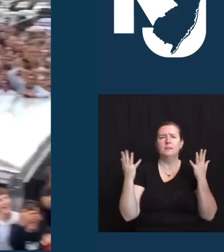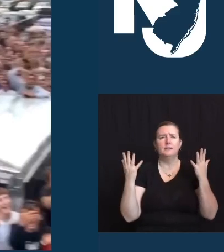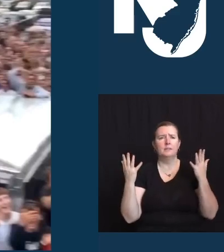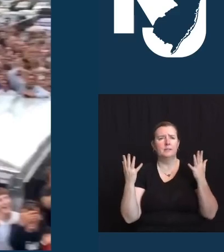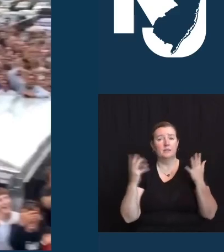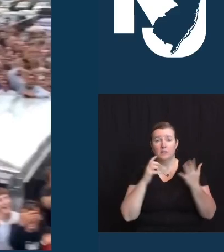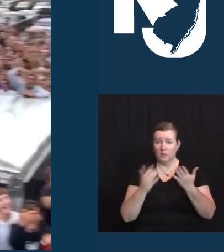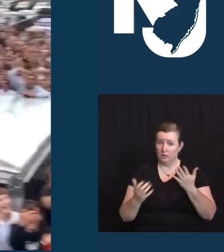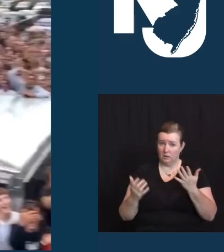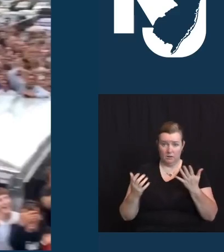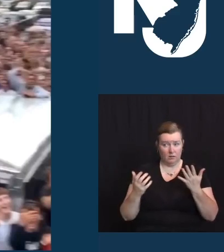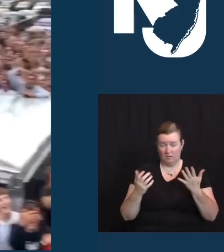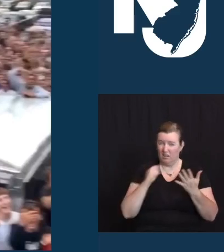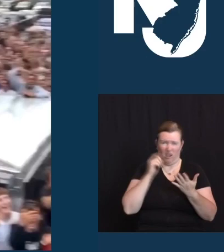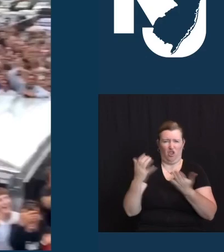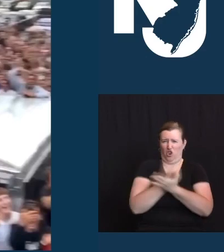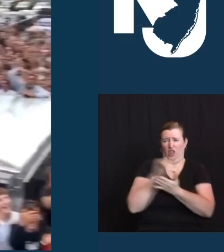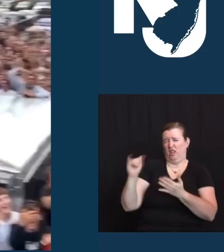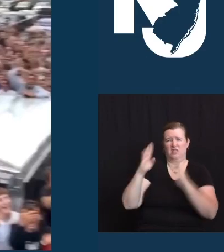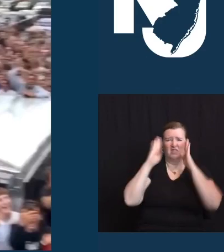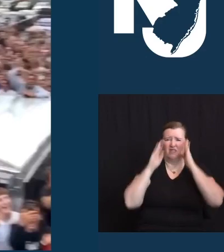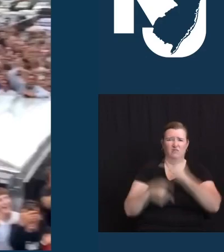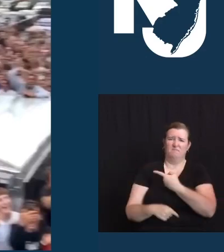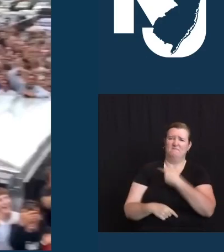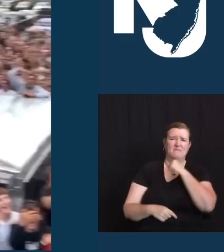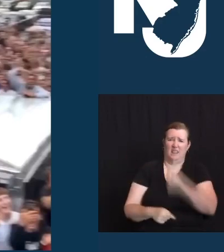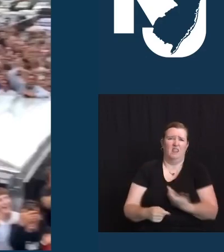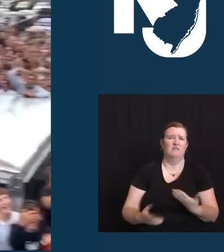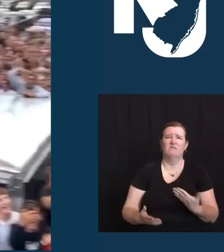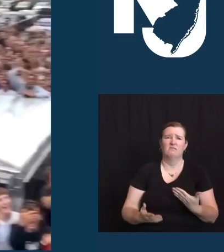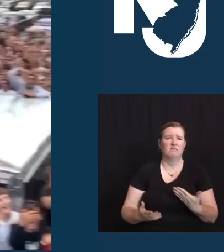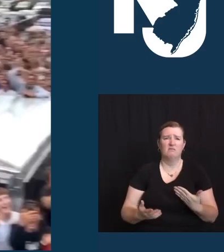The scene of hundreds of young people,